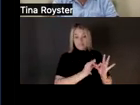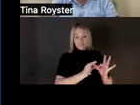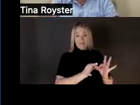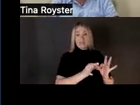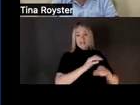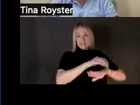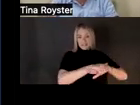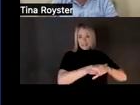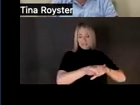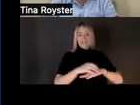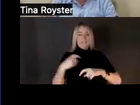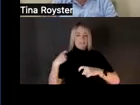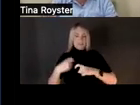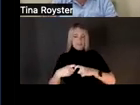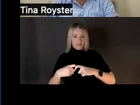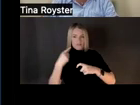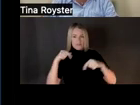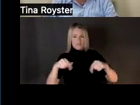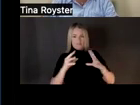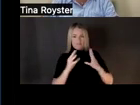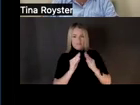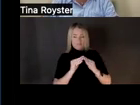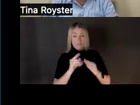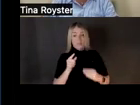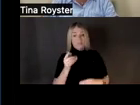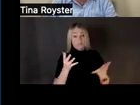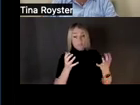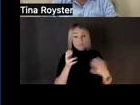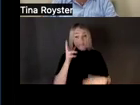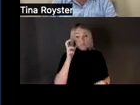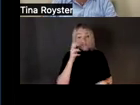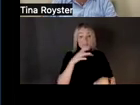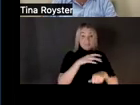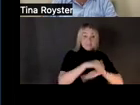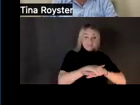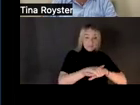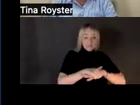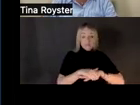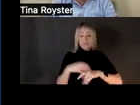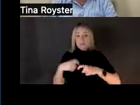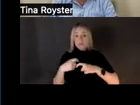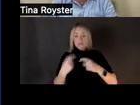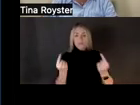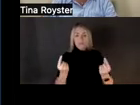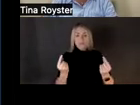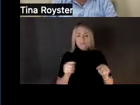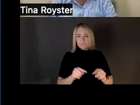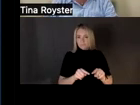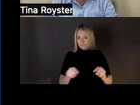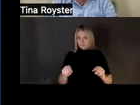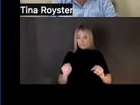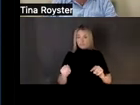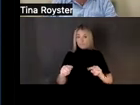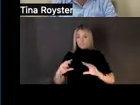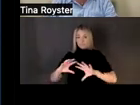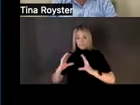Spanish during this meeting. If you wish to hear the speakers in English or Spanish, please click the interpretation button at the bottom right